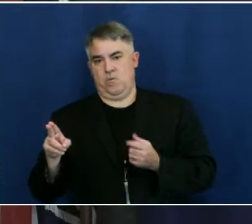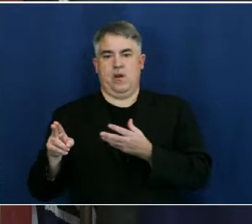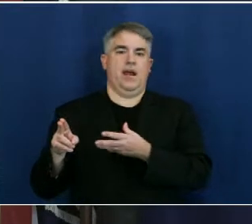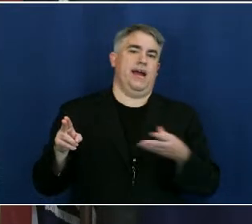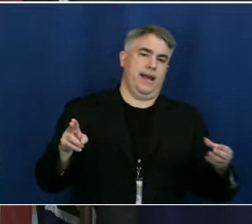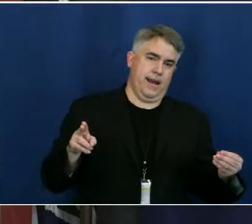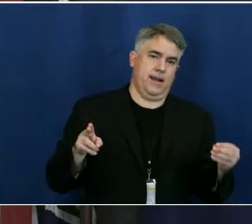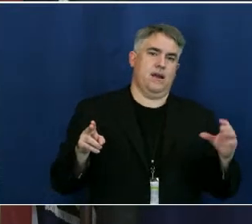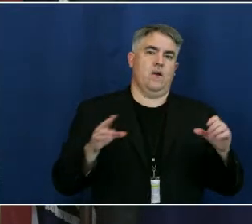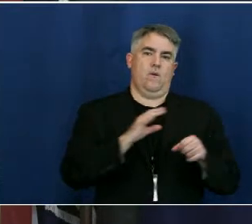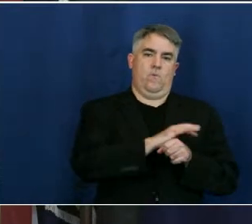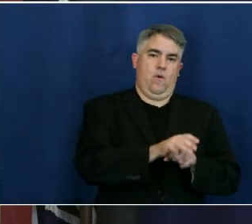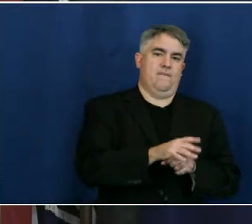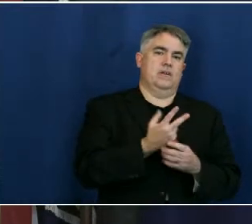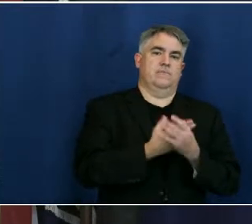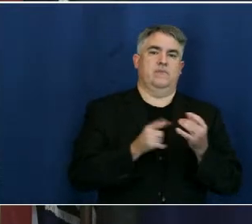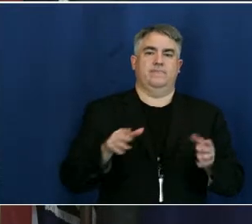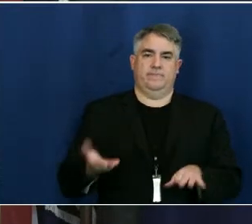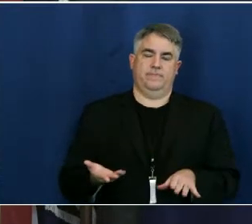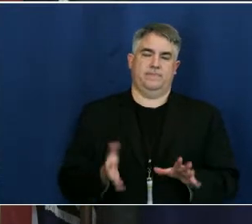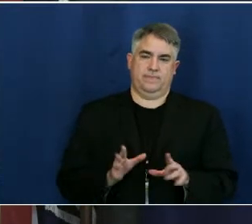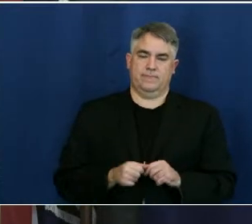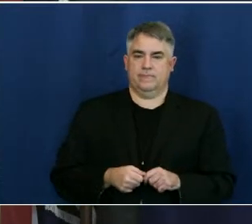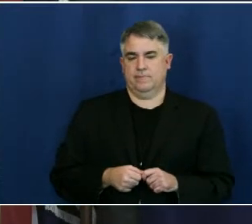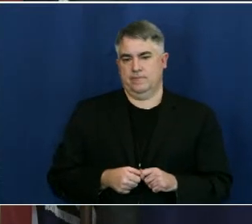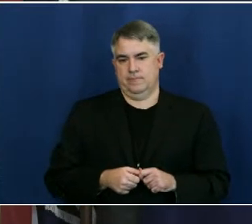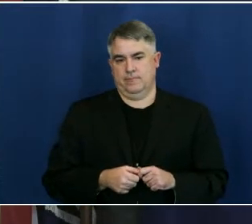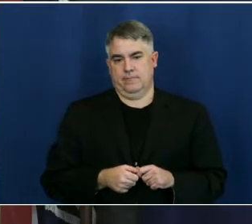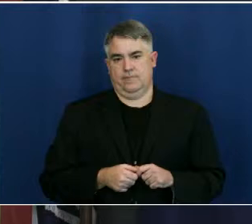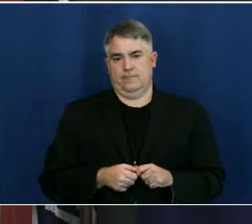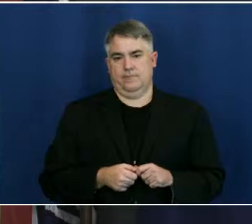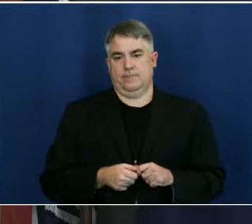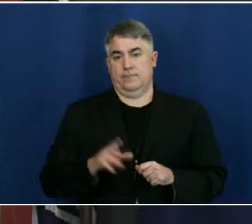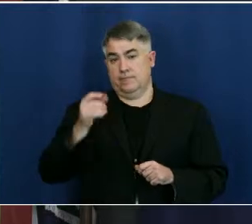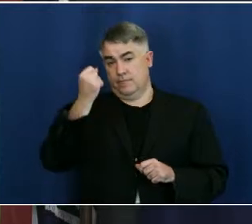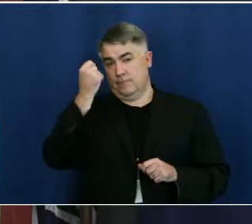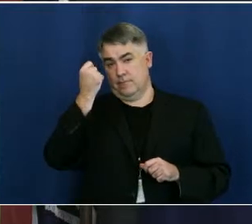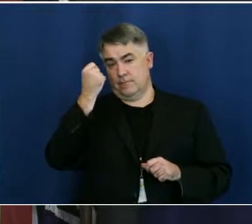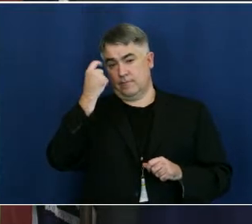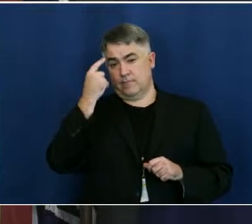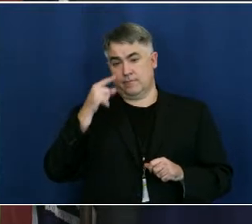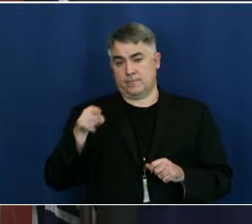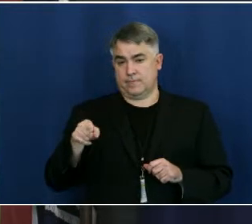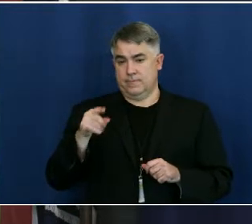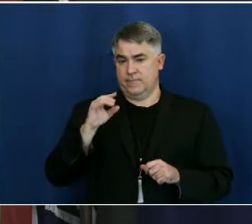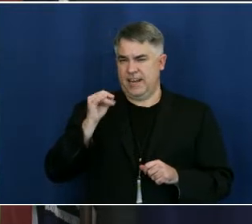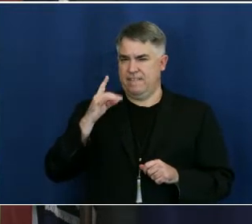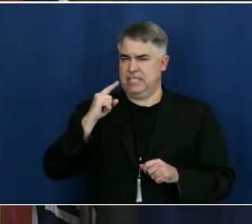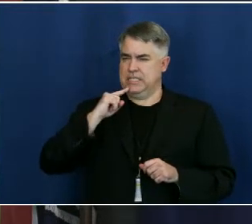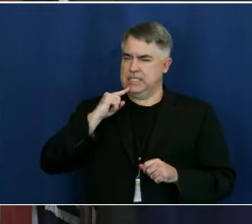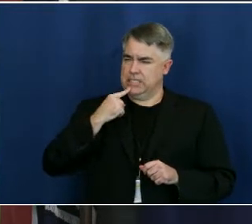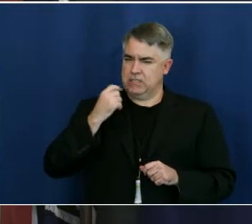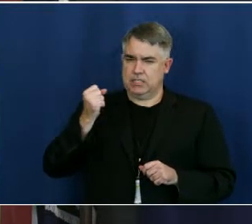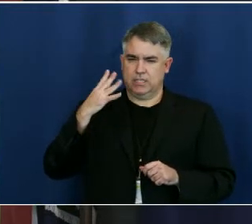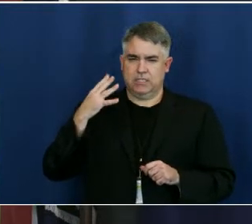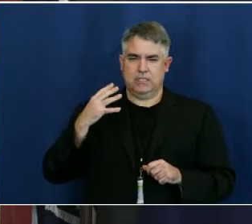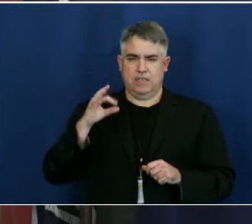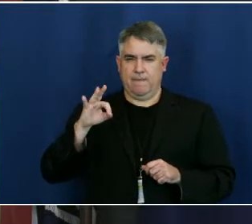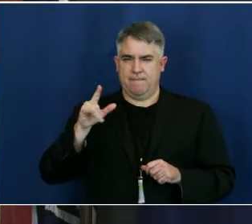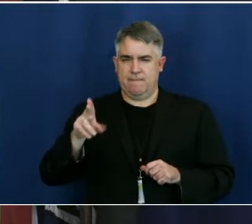Actually, it turns out that individuals who have severe influenza often can have